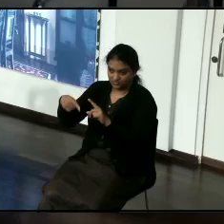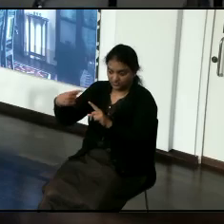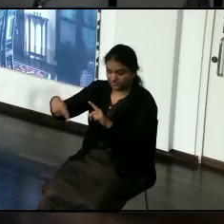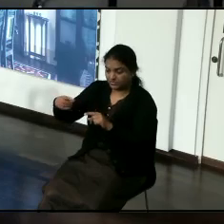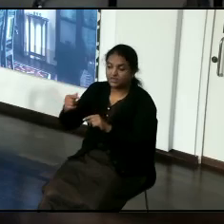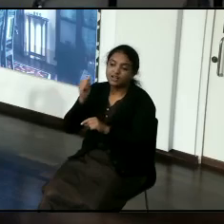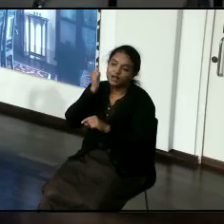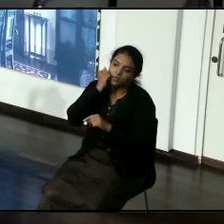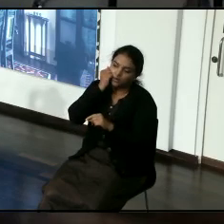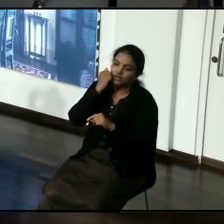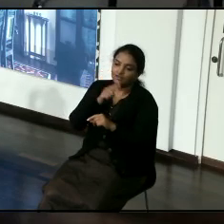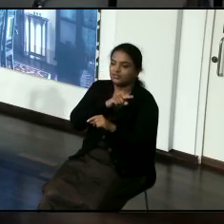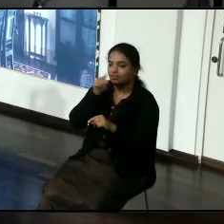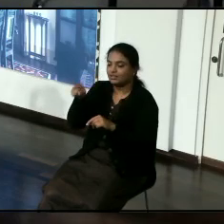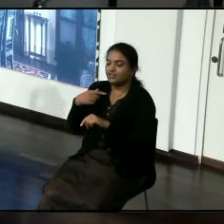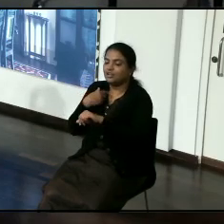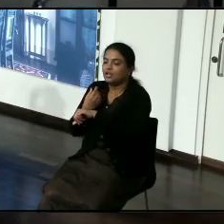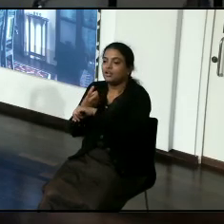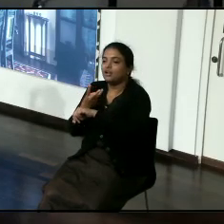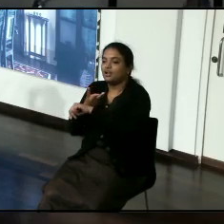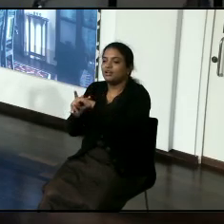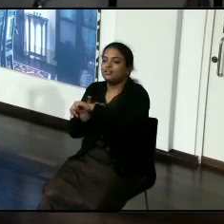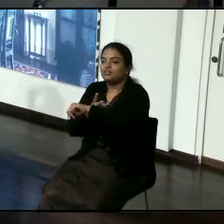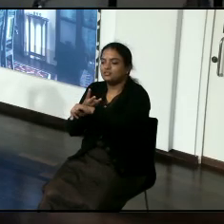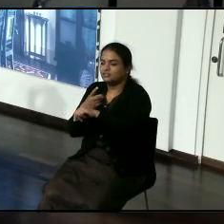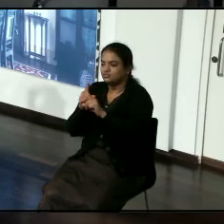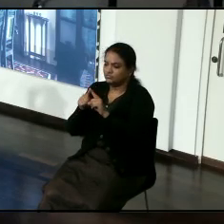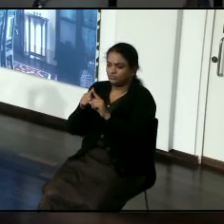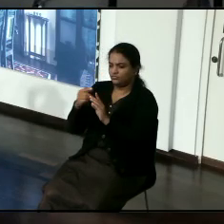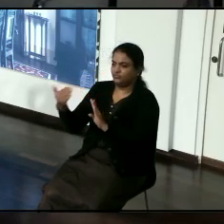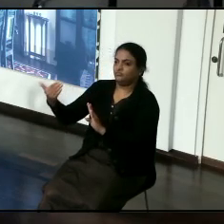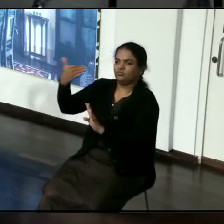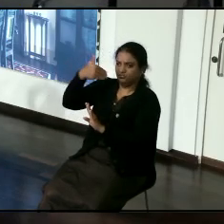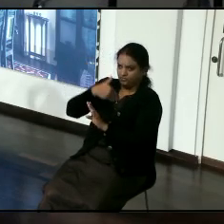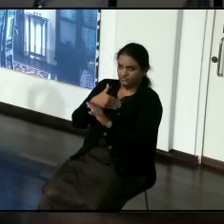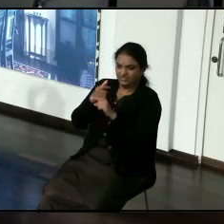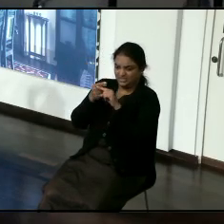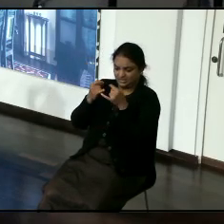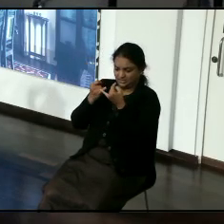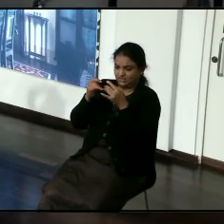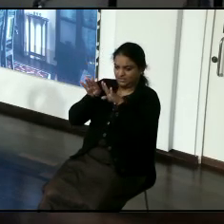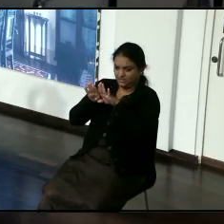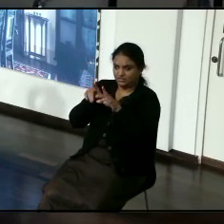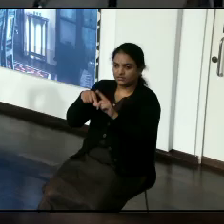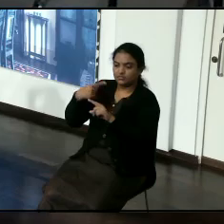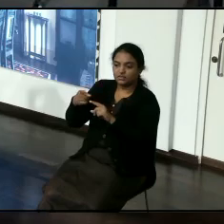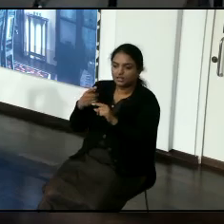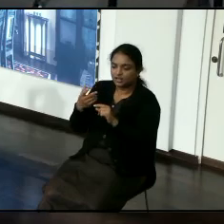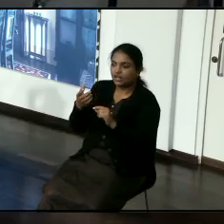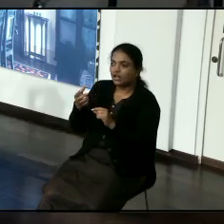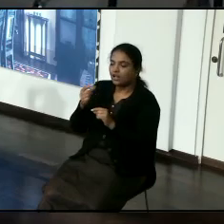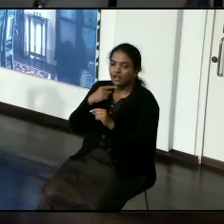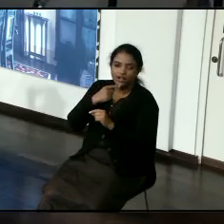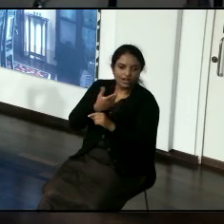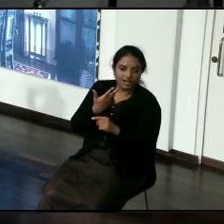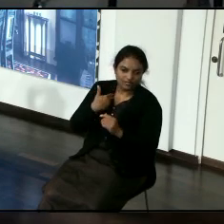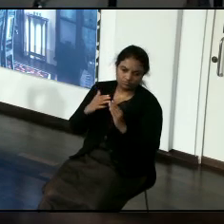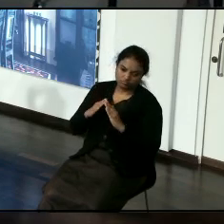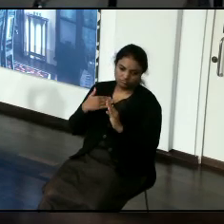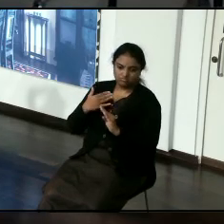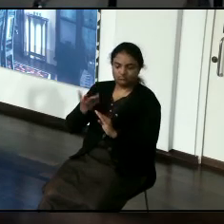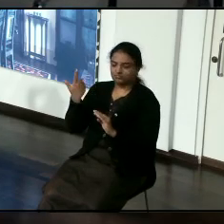her, from my grandmother. Every weekend she comes up, and what does she want? She wants to go home. And she stays in